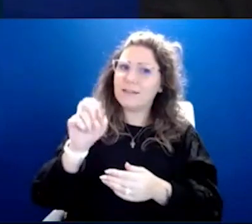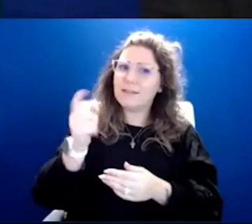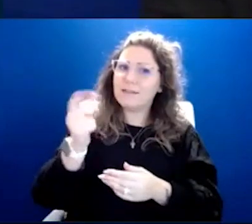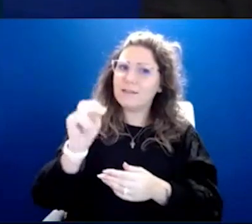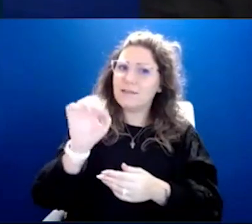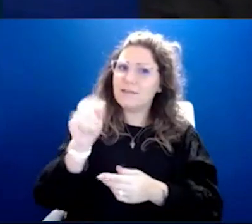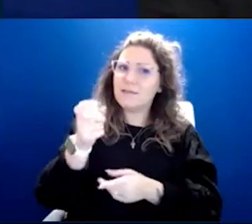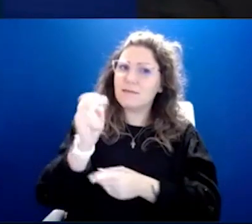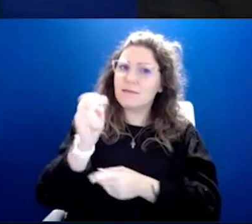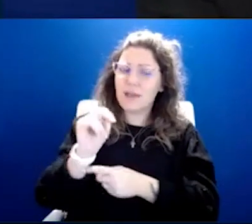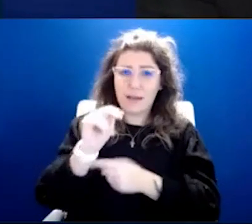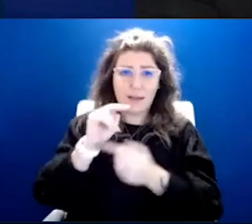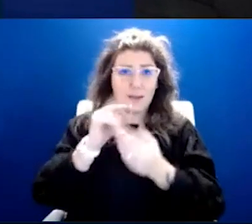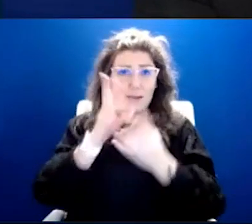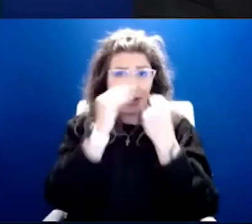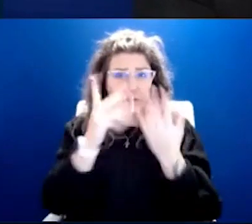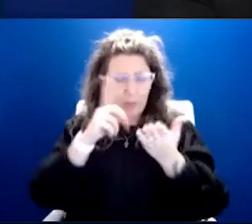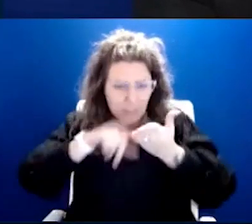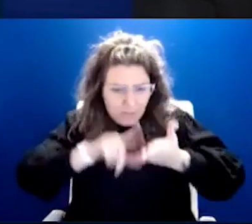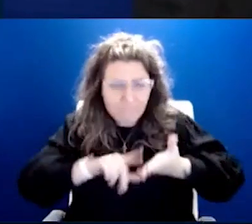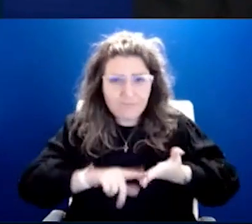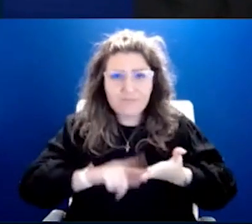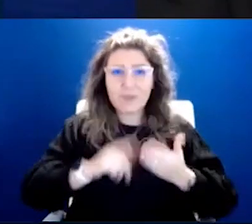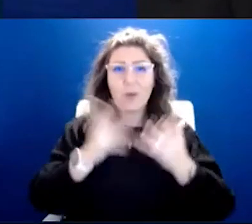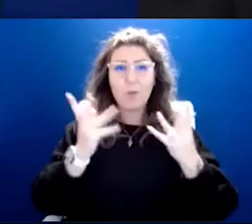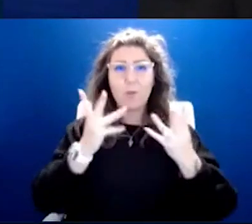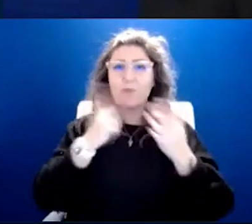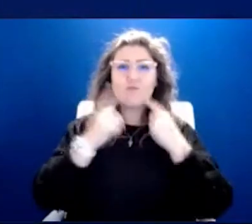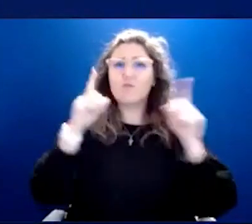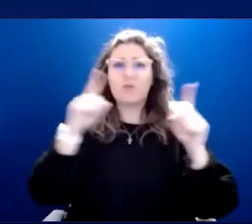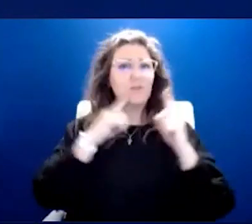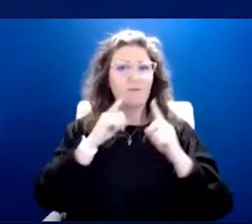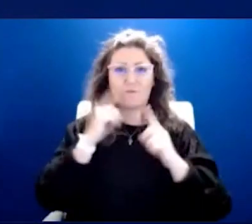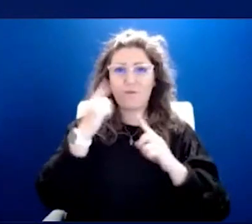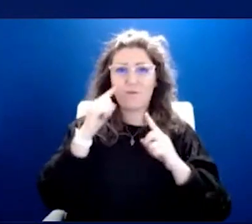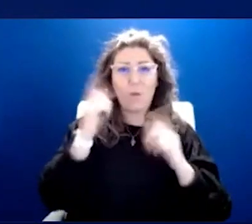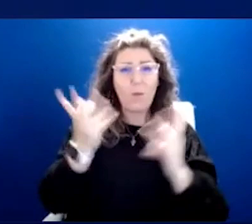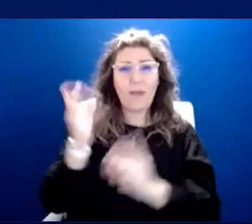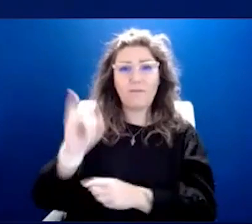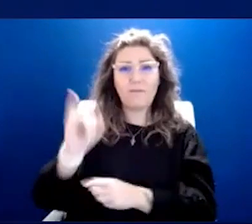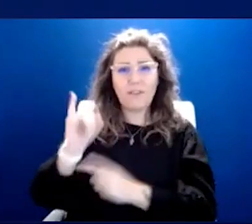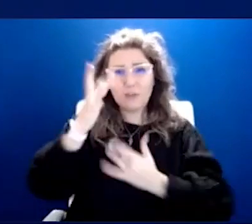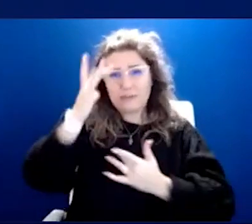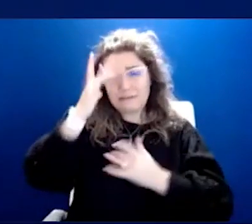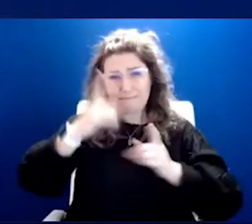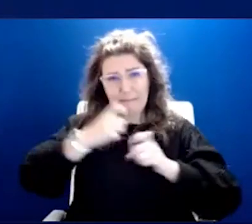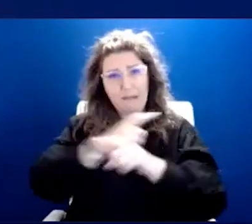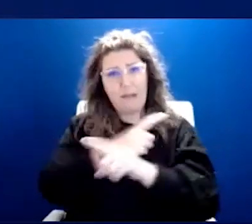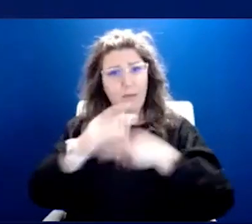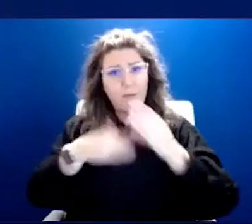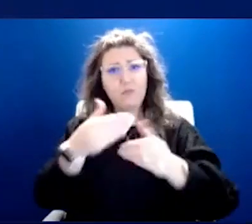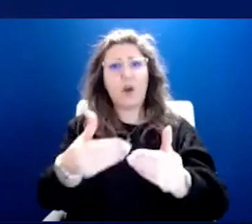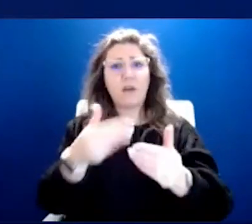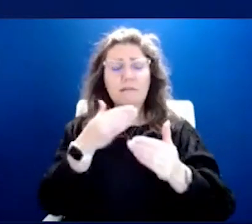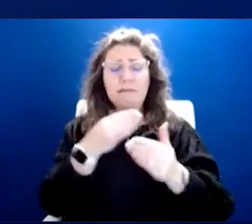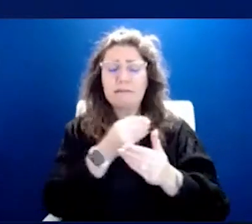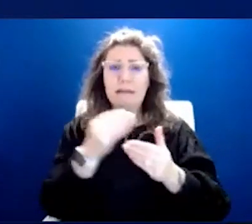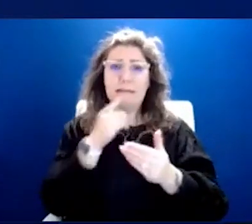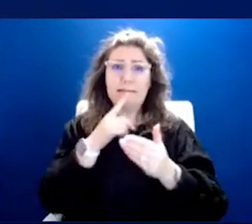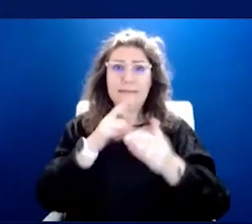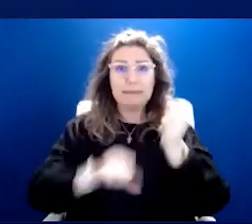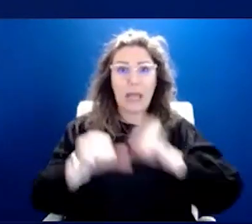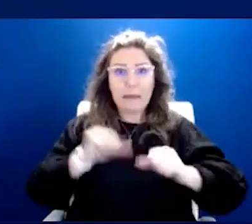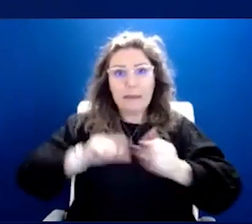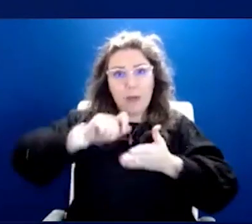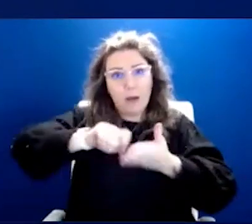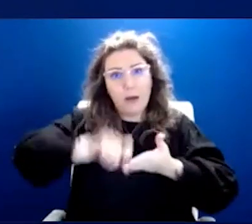figure out what medicines work for infectious diseases. And it's a complicated process. There's tons out there in the scientific literature, let alone everything else